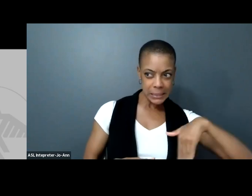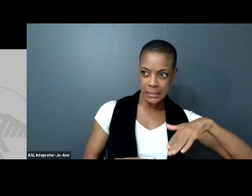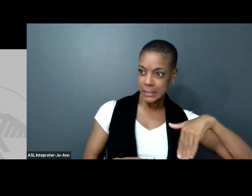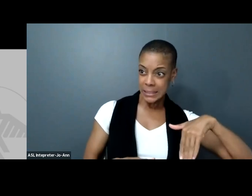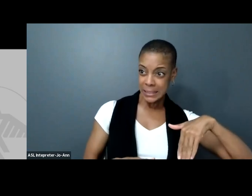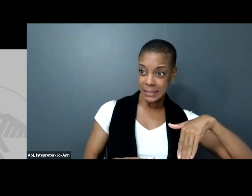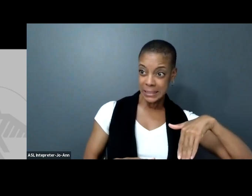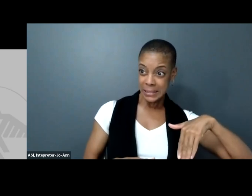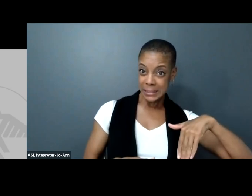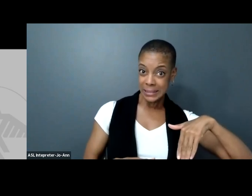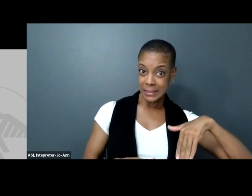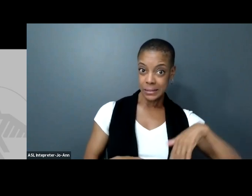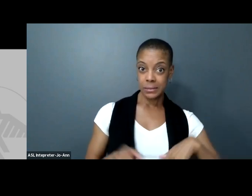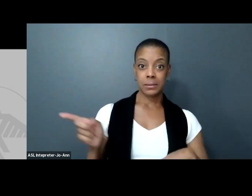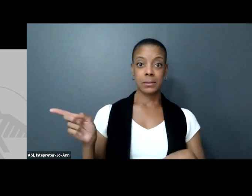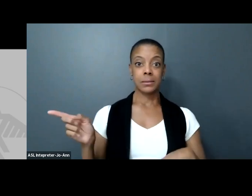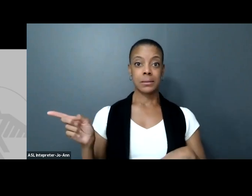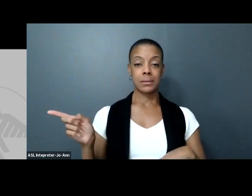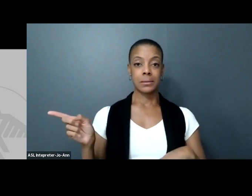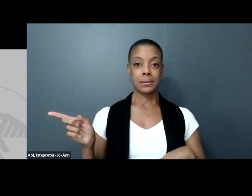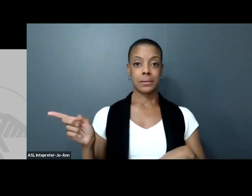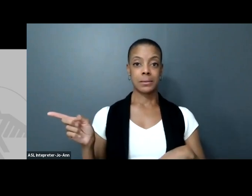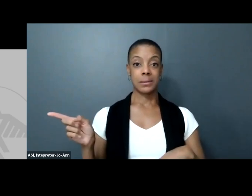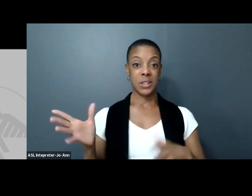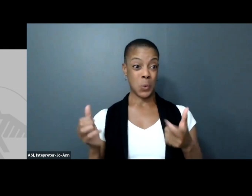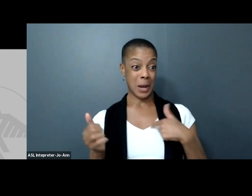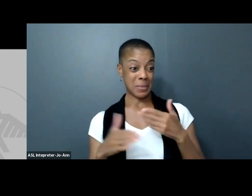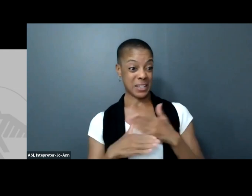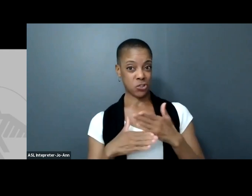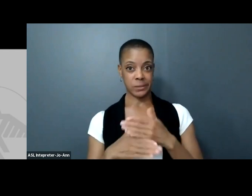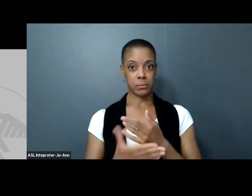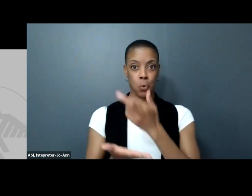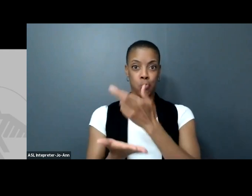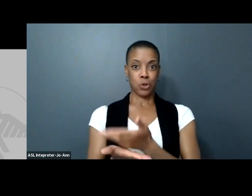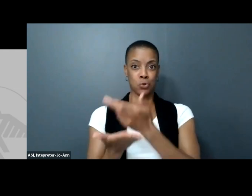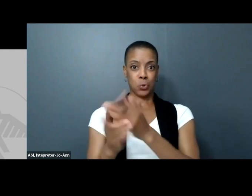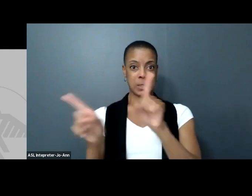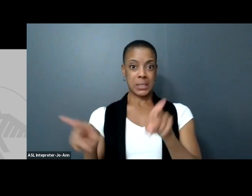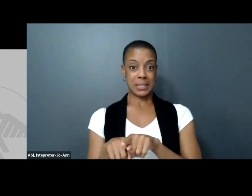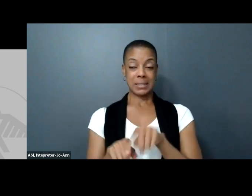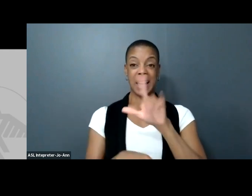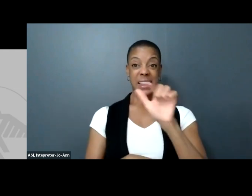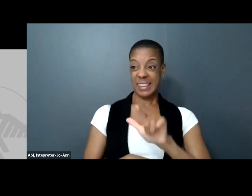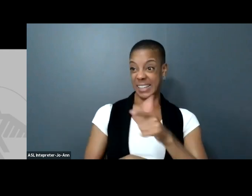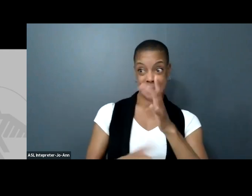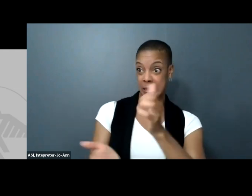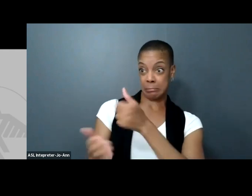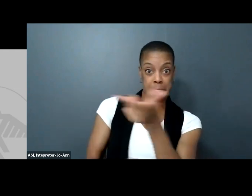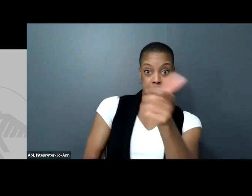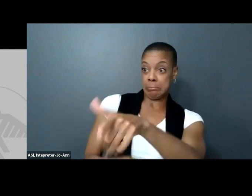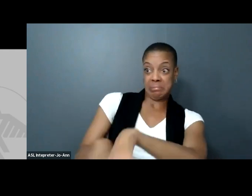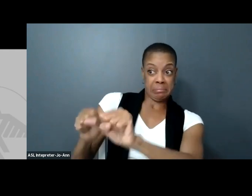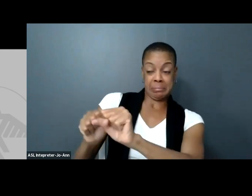Did you pop that? Do you want me to share? It should be open on my end. Jess, if you could take over that, that would be